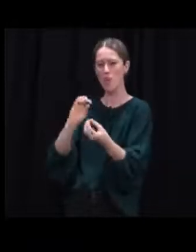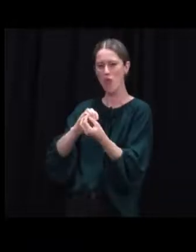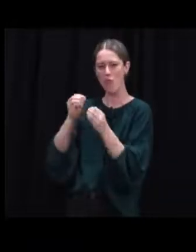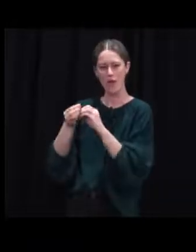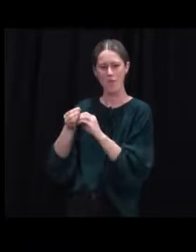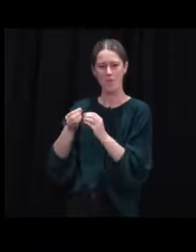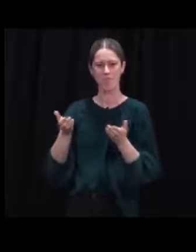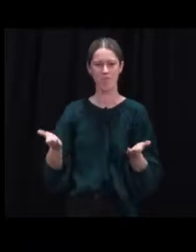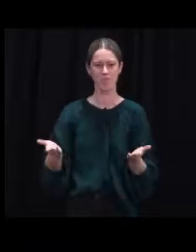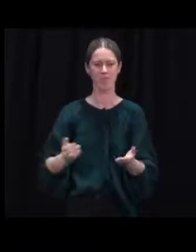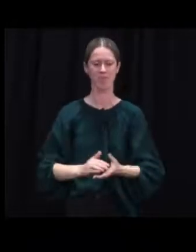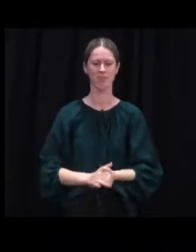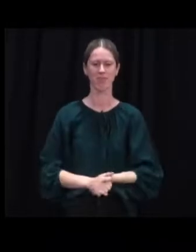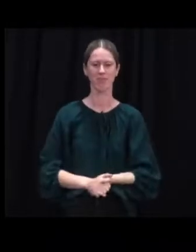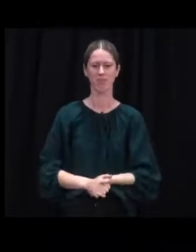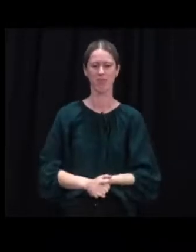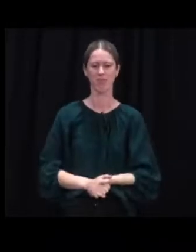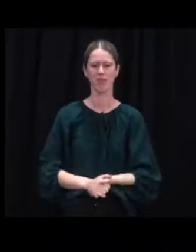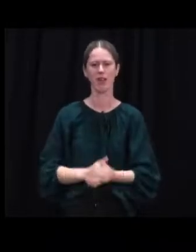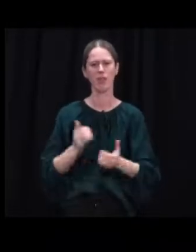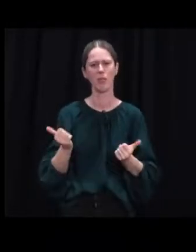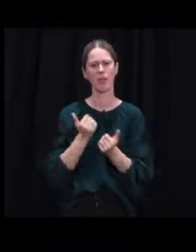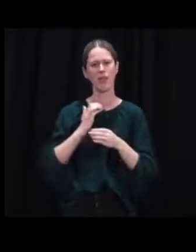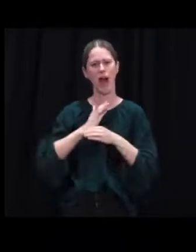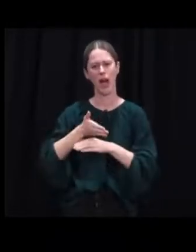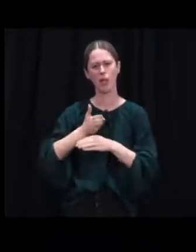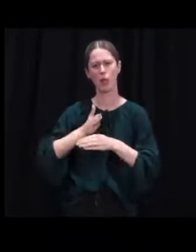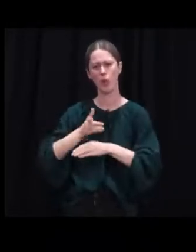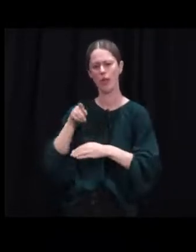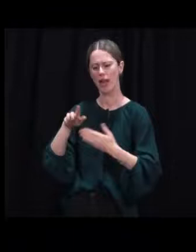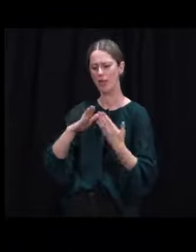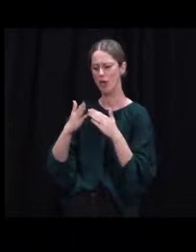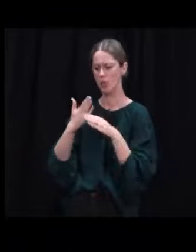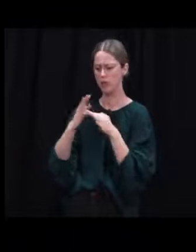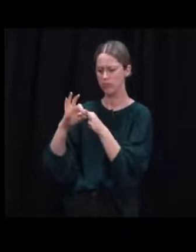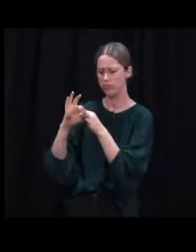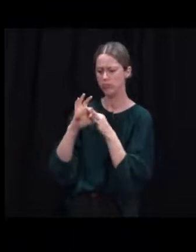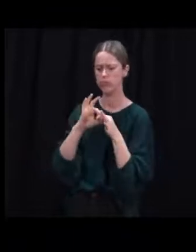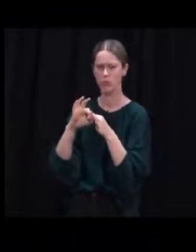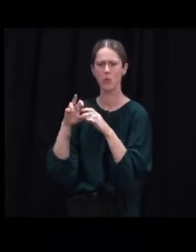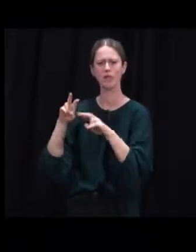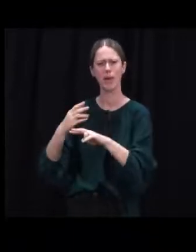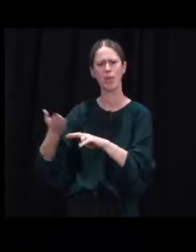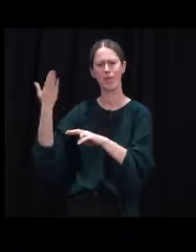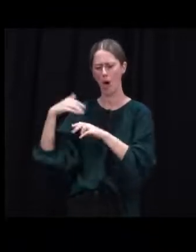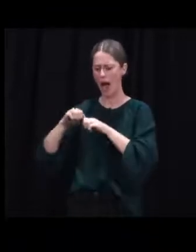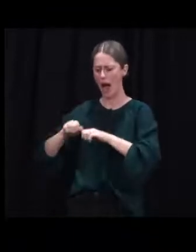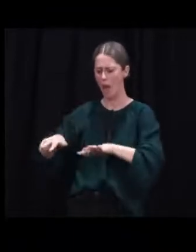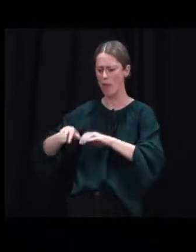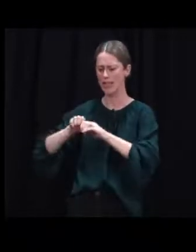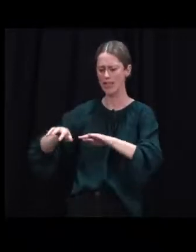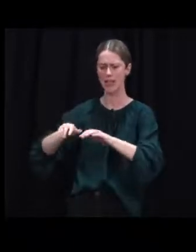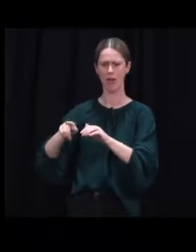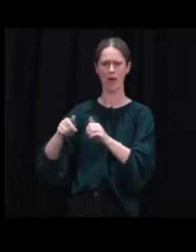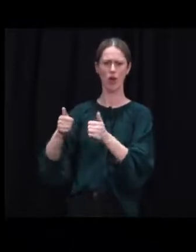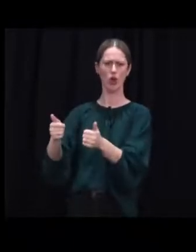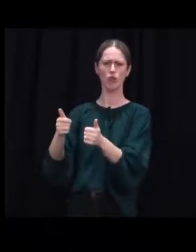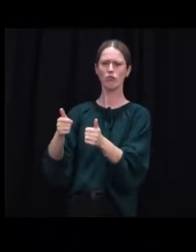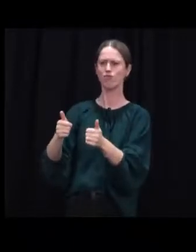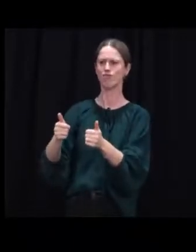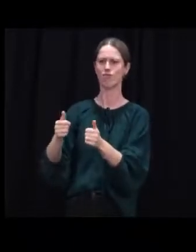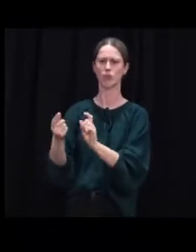to be kind. The virus is the problem, not people. People are the solution. Be part of the solution. There's a tremendous amount of work